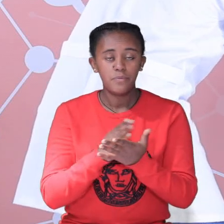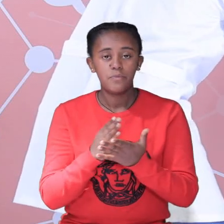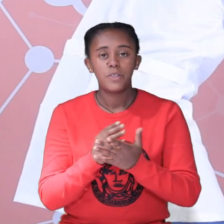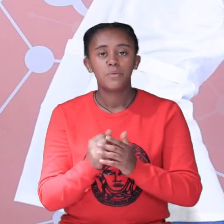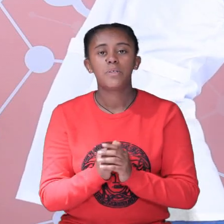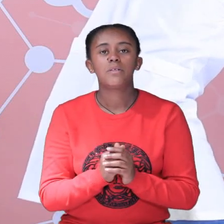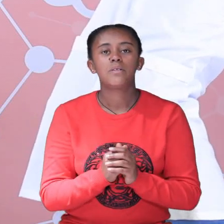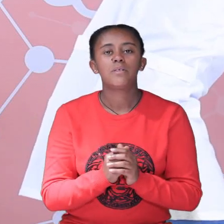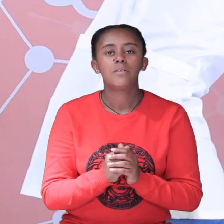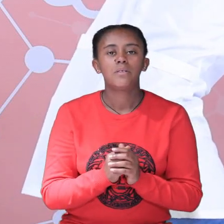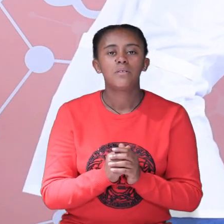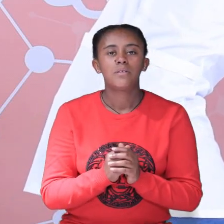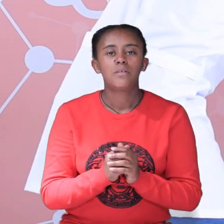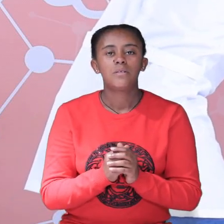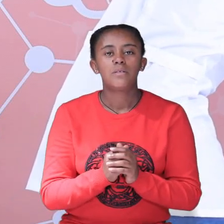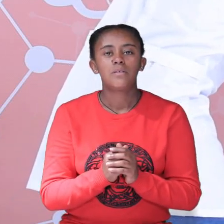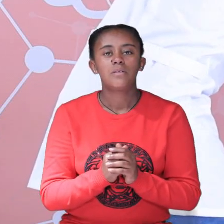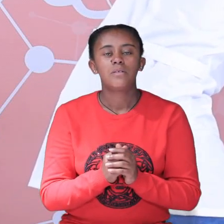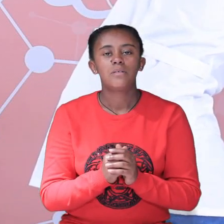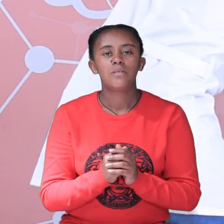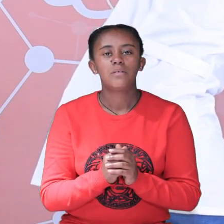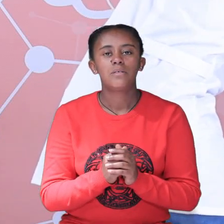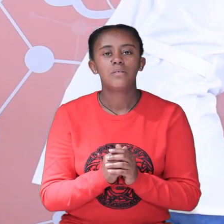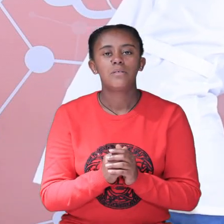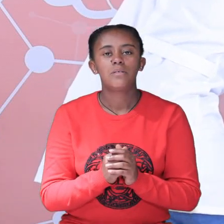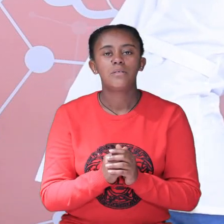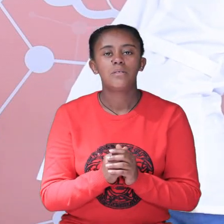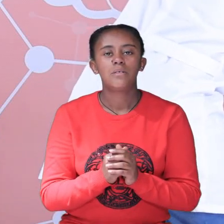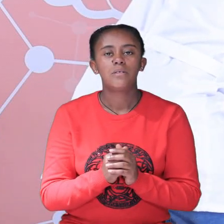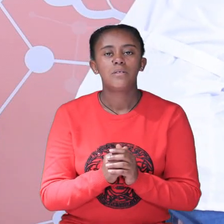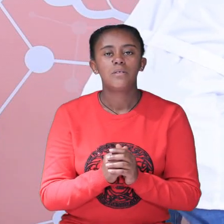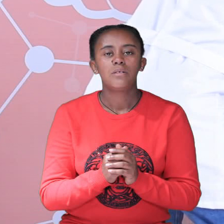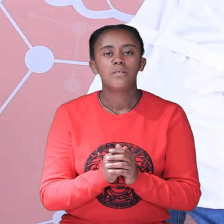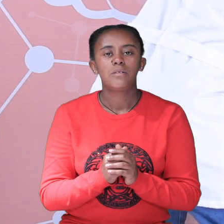Angle of incidence I. And